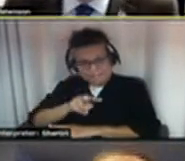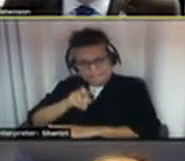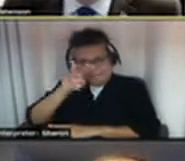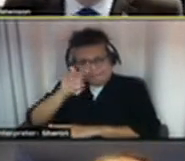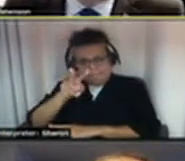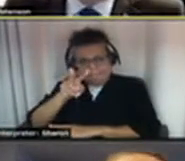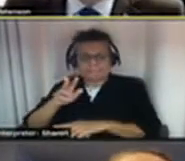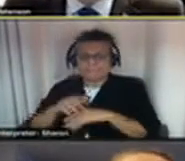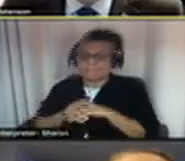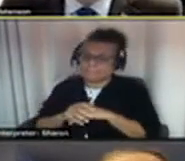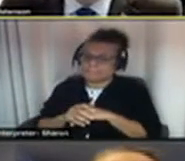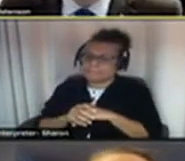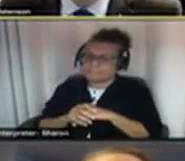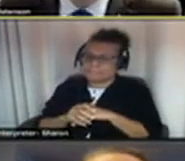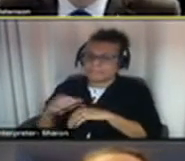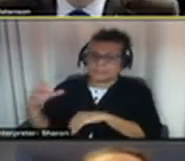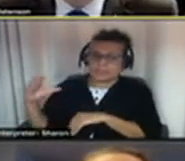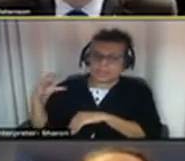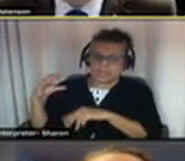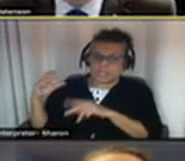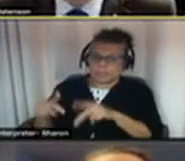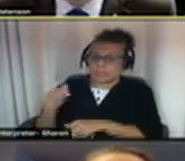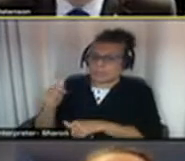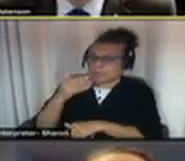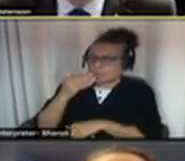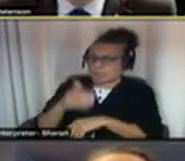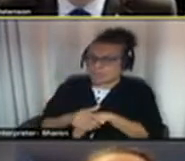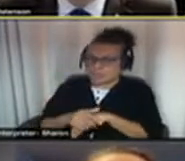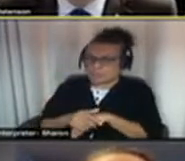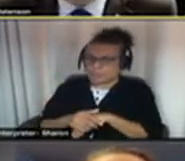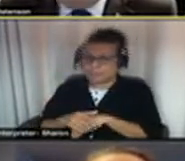Okay, very good. Anybody else? Mr. McCarthy?